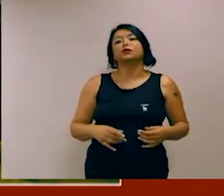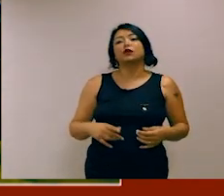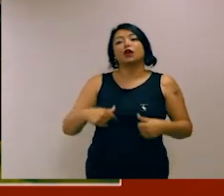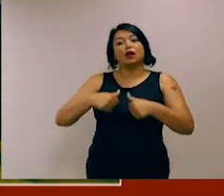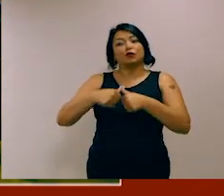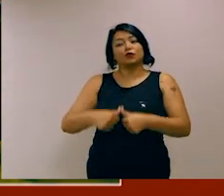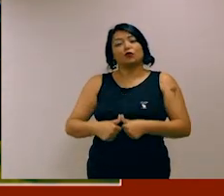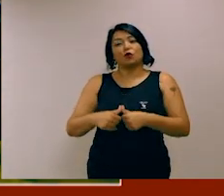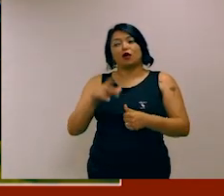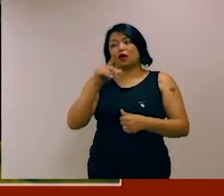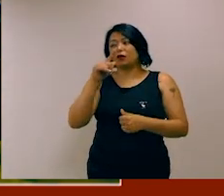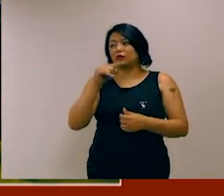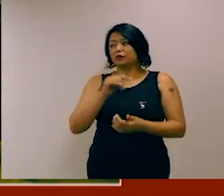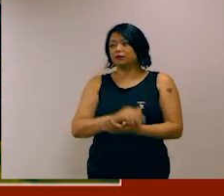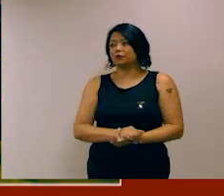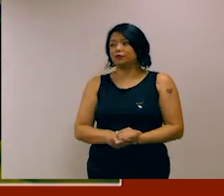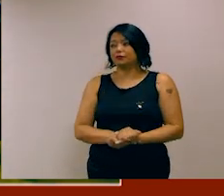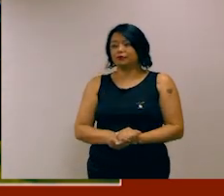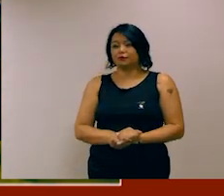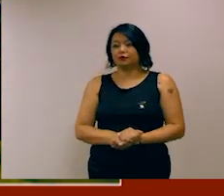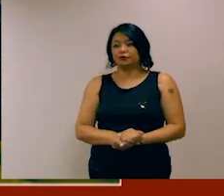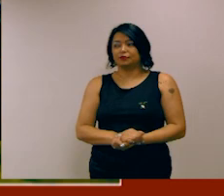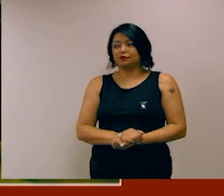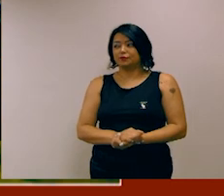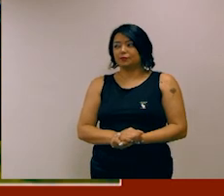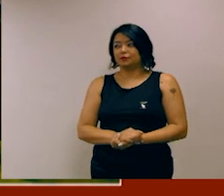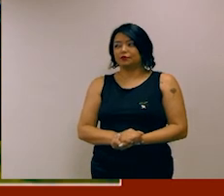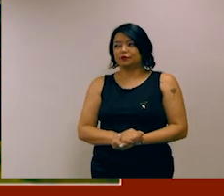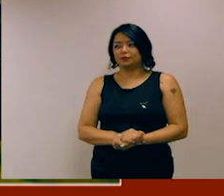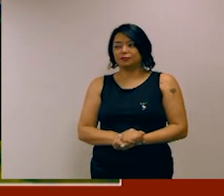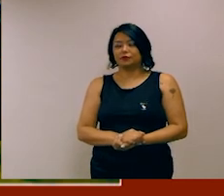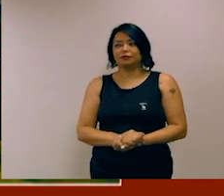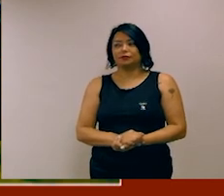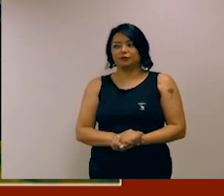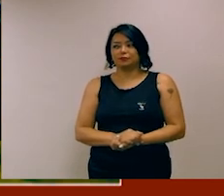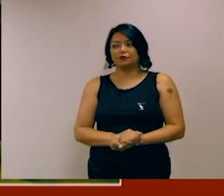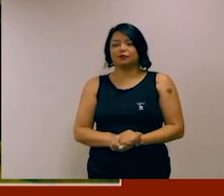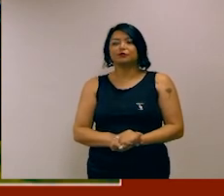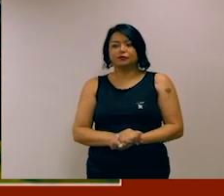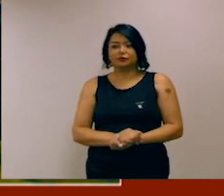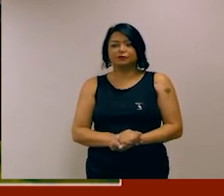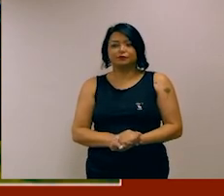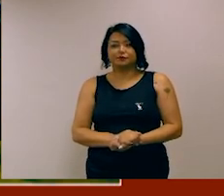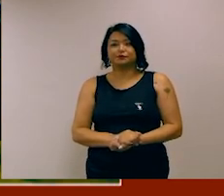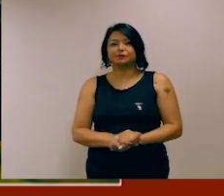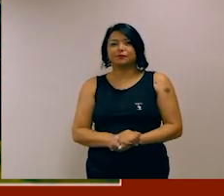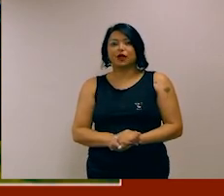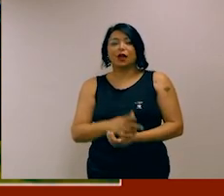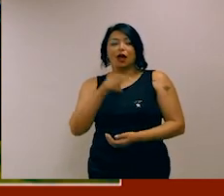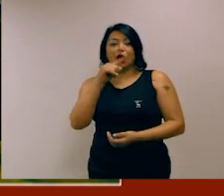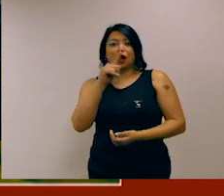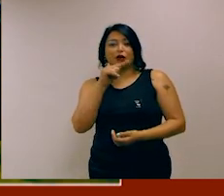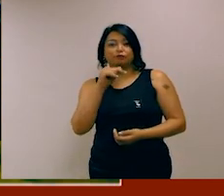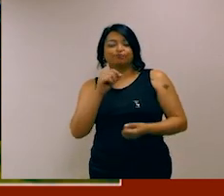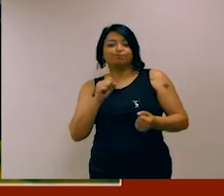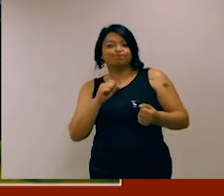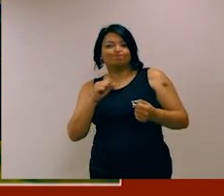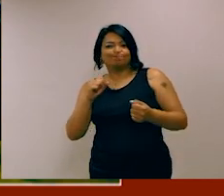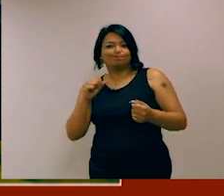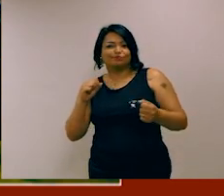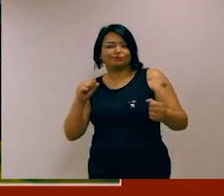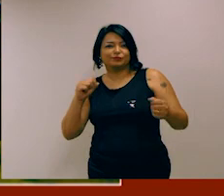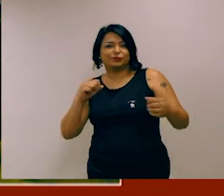that is intact. And it even offered risks during the entire time. It was a